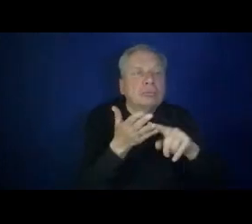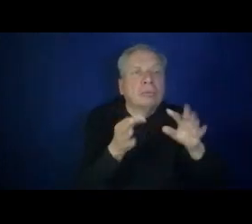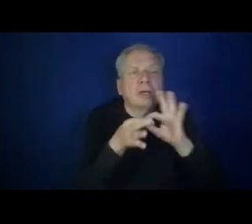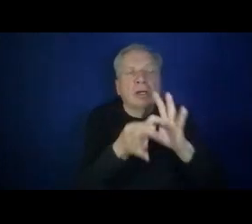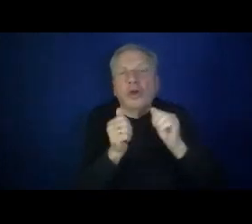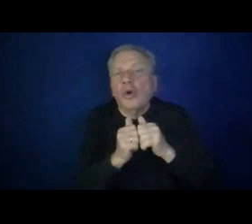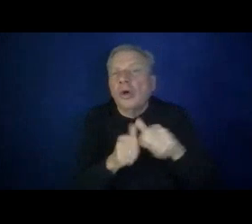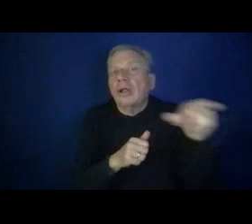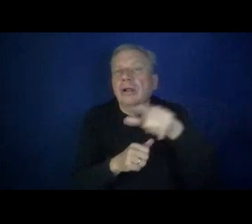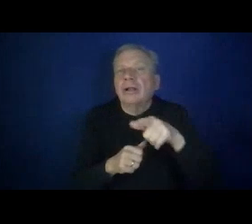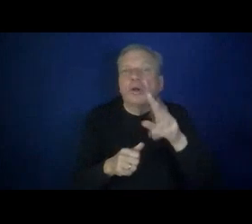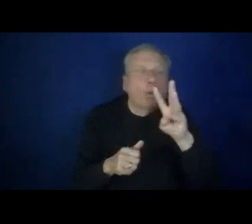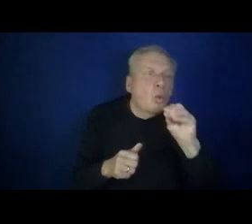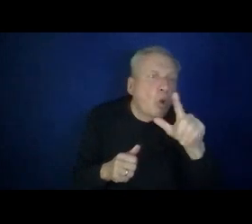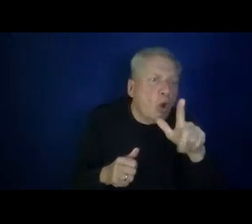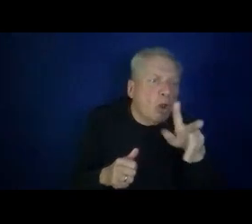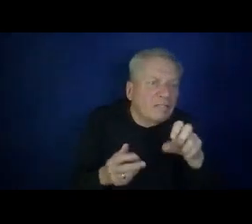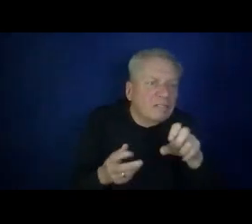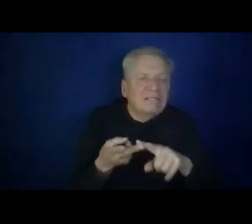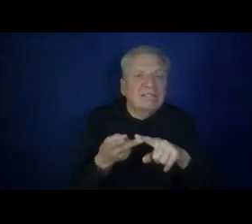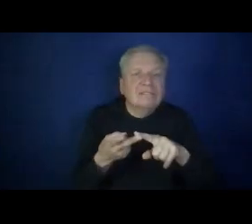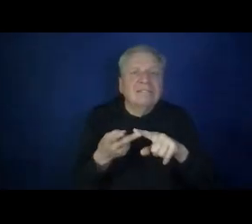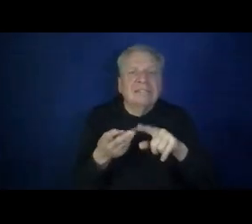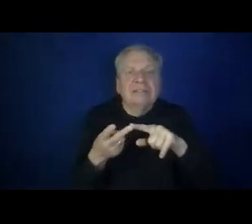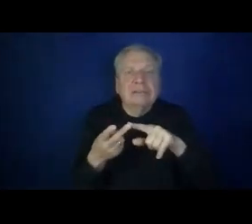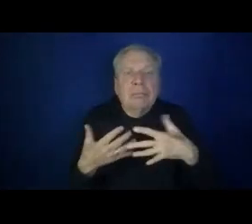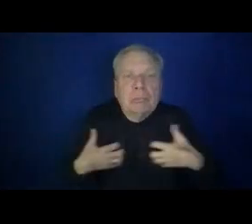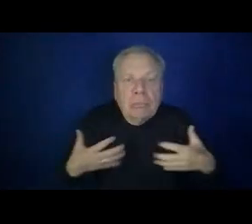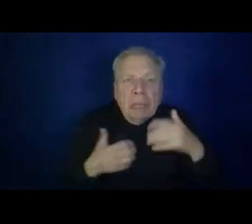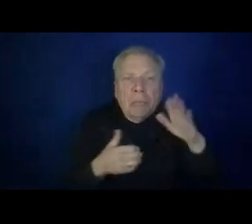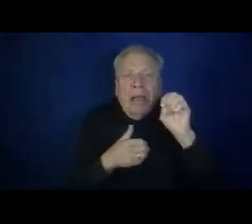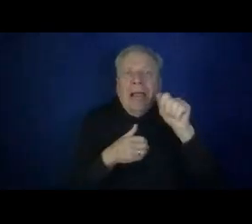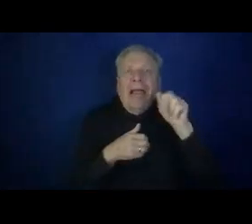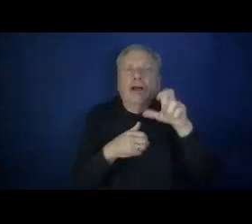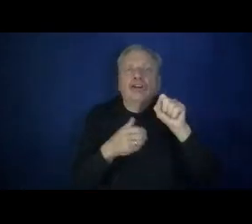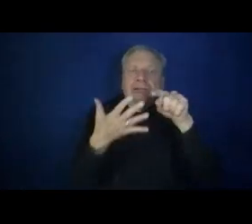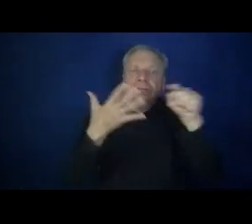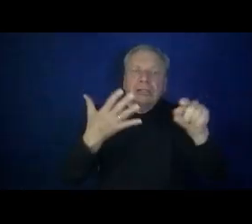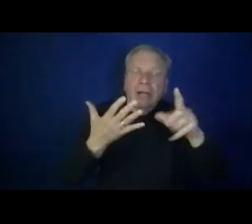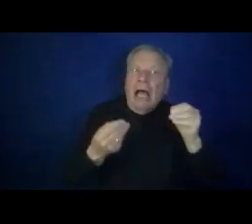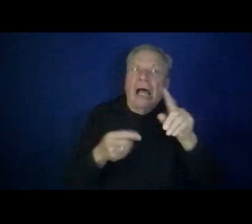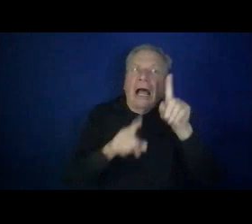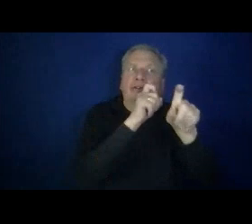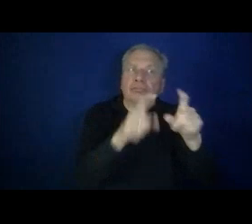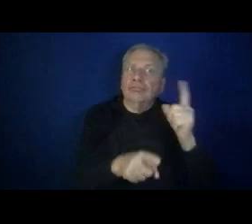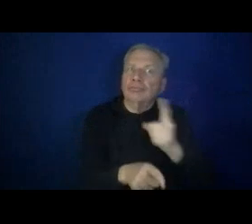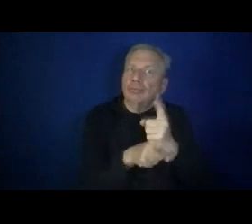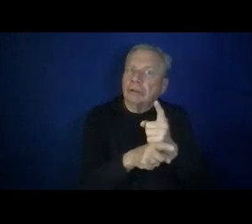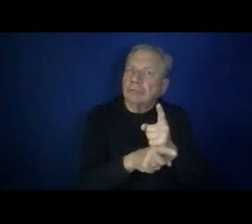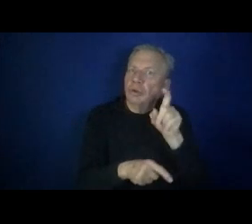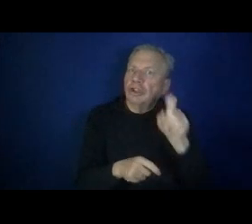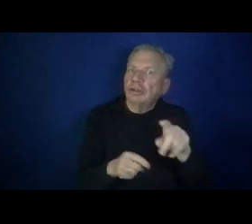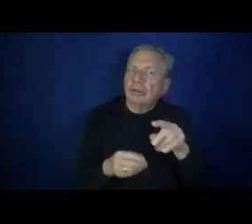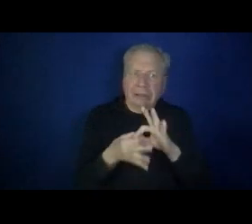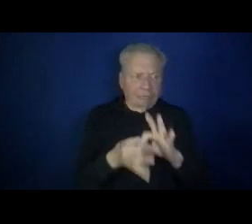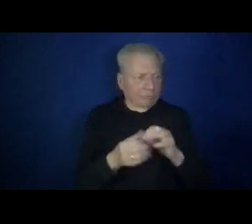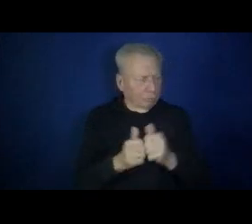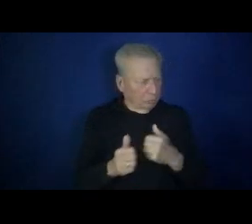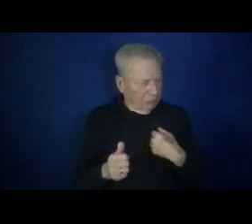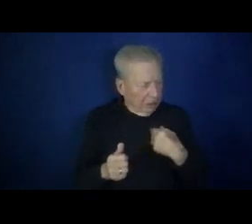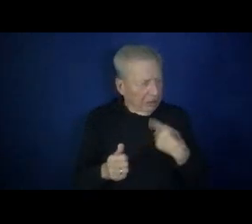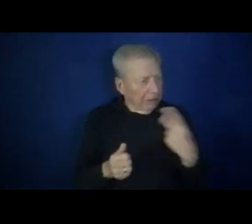or whatever, that just asking the right questions sometimes. And you can't in your role, nor can I in mine, go out